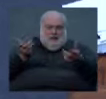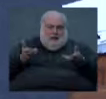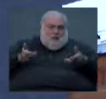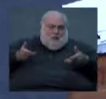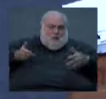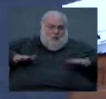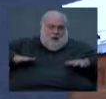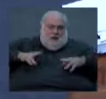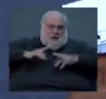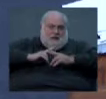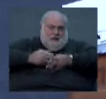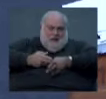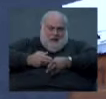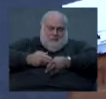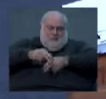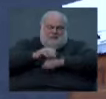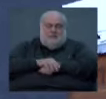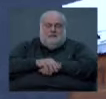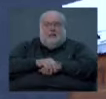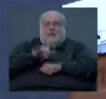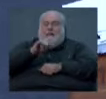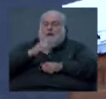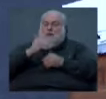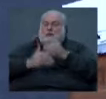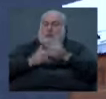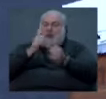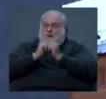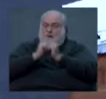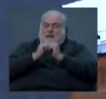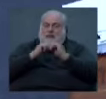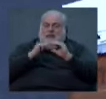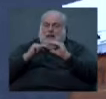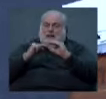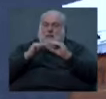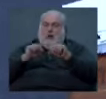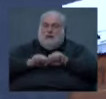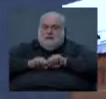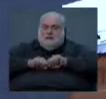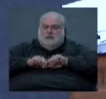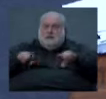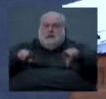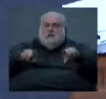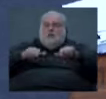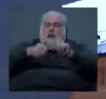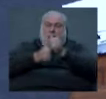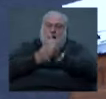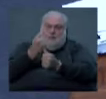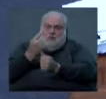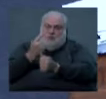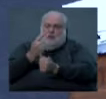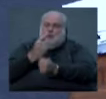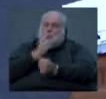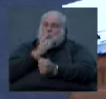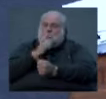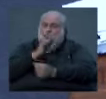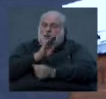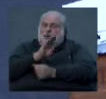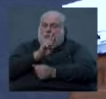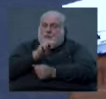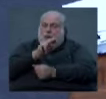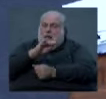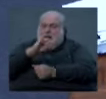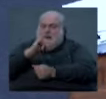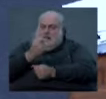name for the area. This was done via email and sent to absolutely everyone from whom the Branding Subcommittee